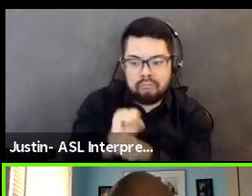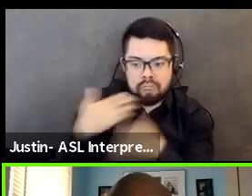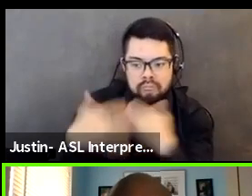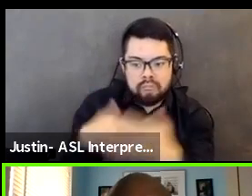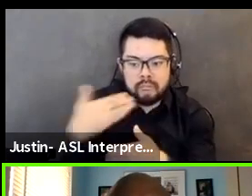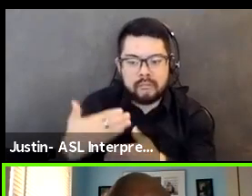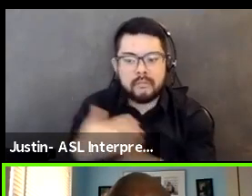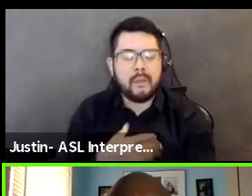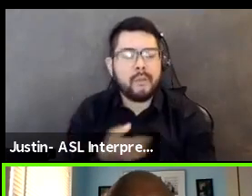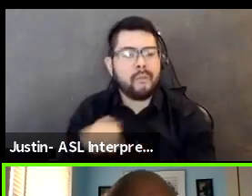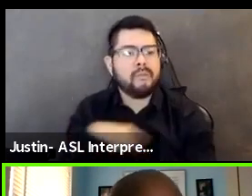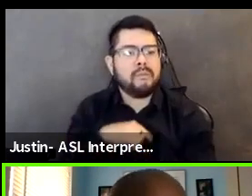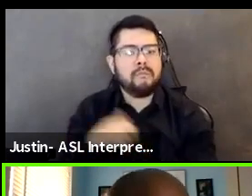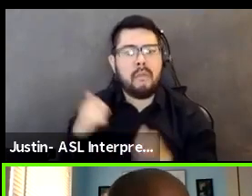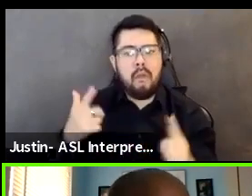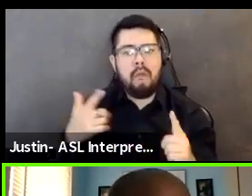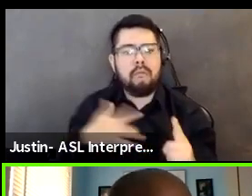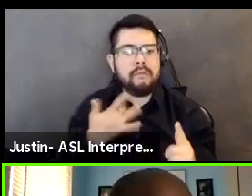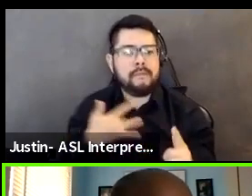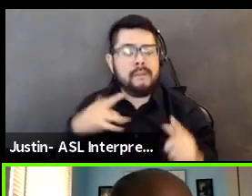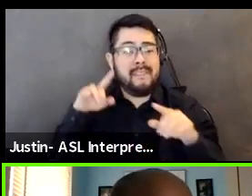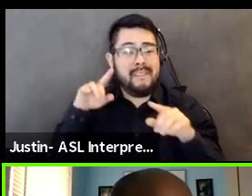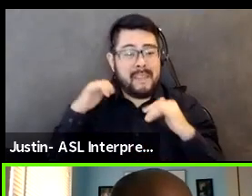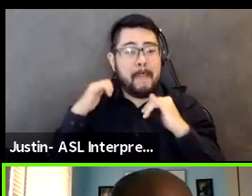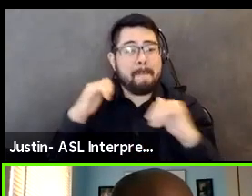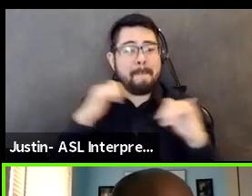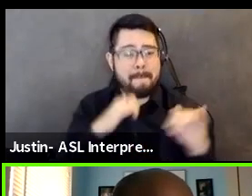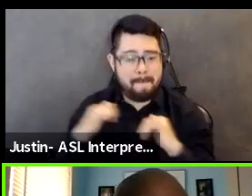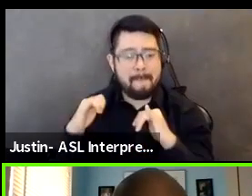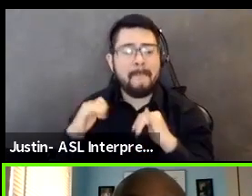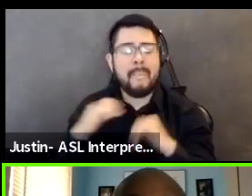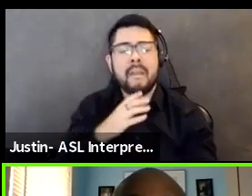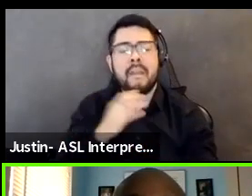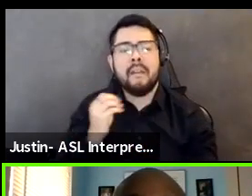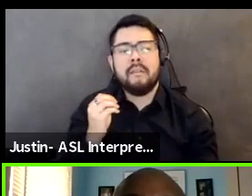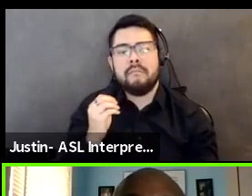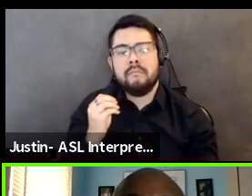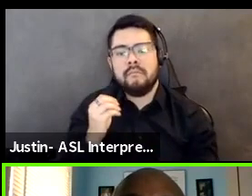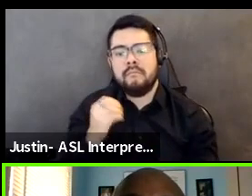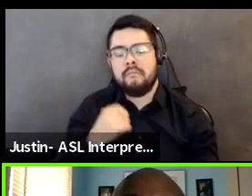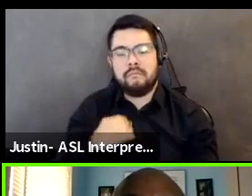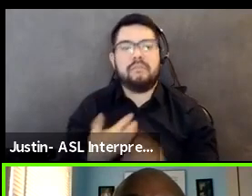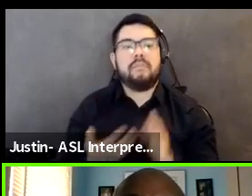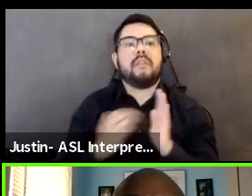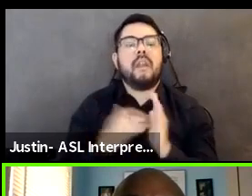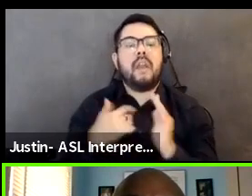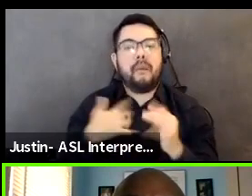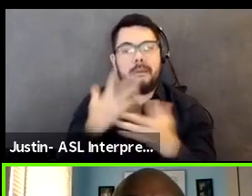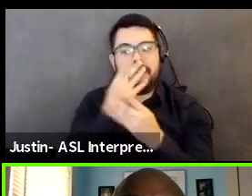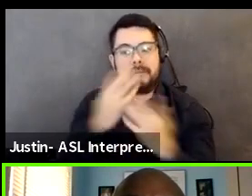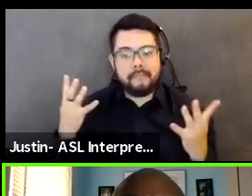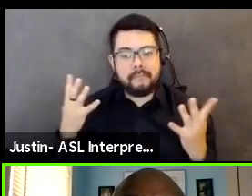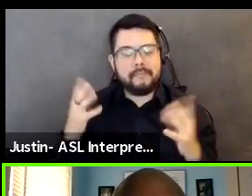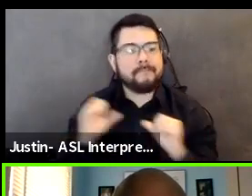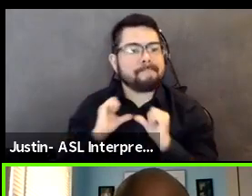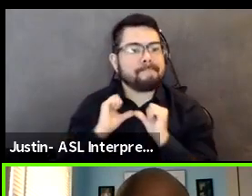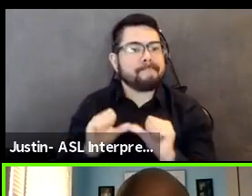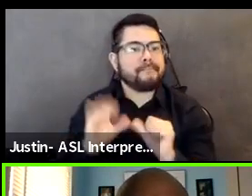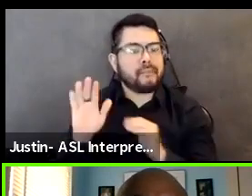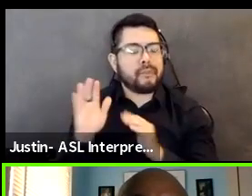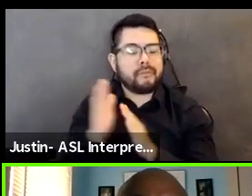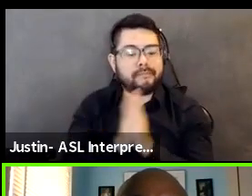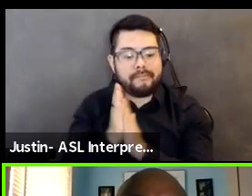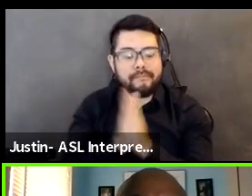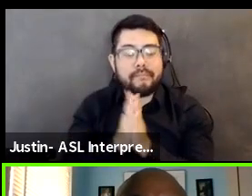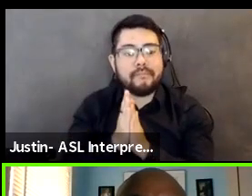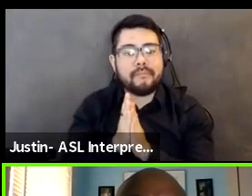question you know we all feel the same way and um and we just i just want to make sure they stay encouraged that there is